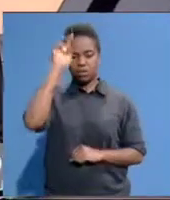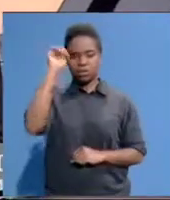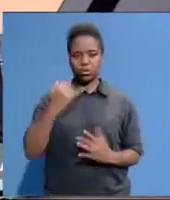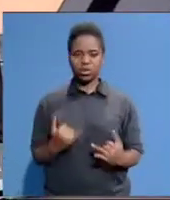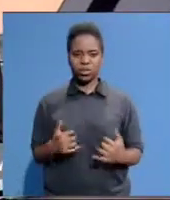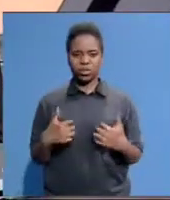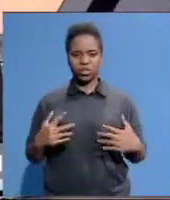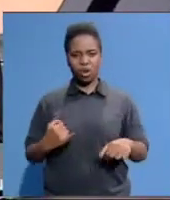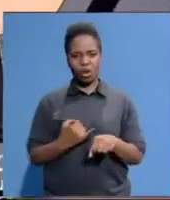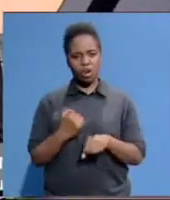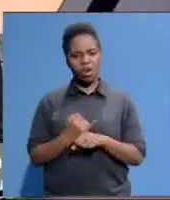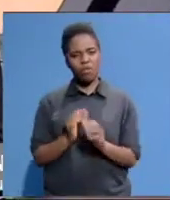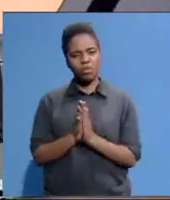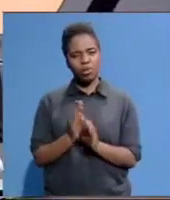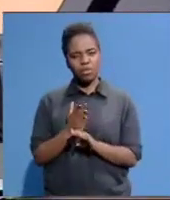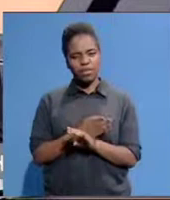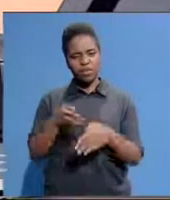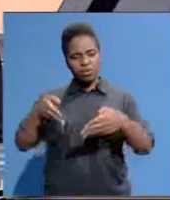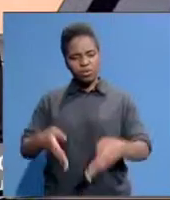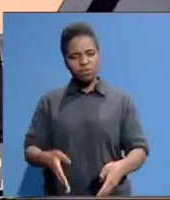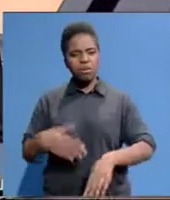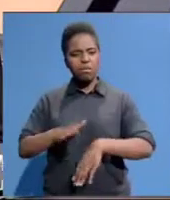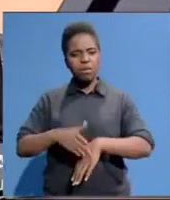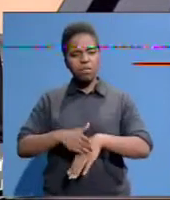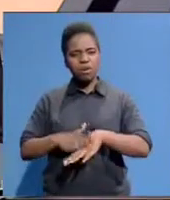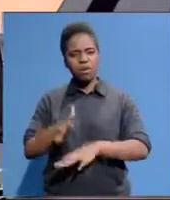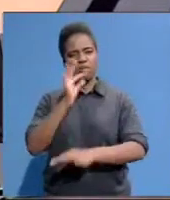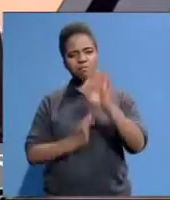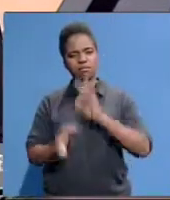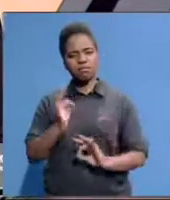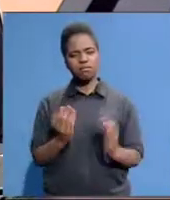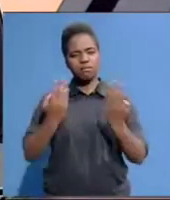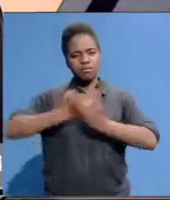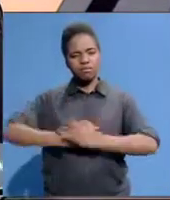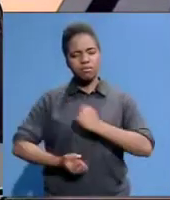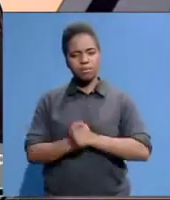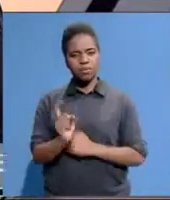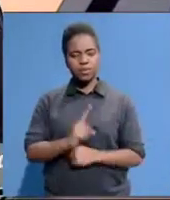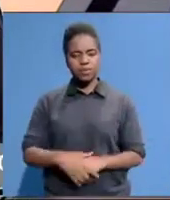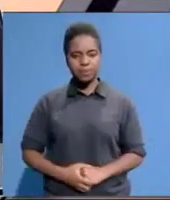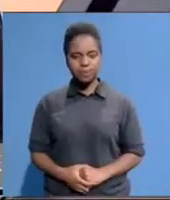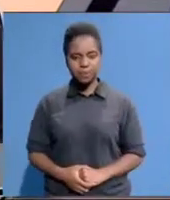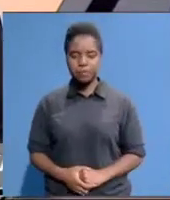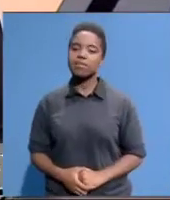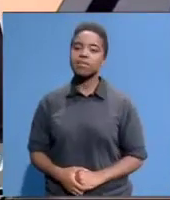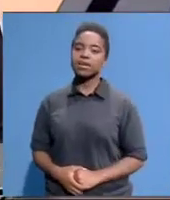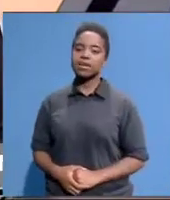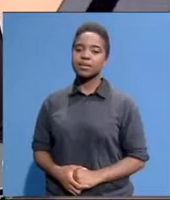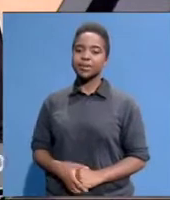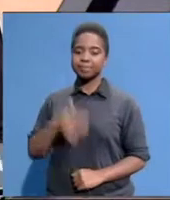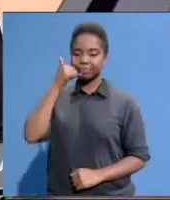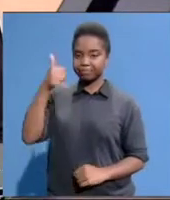going to start a little bit earlier on. Can you give us the details as to what's going to happen this evening? nathi